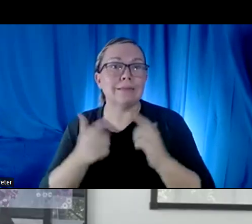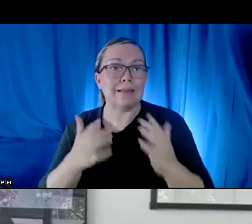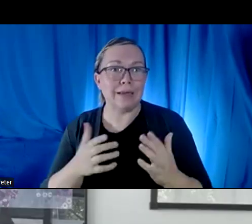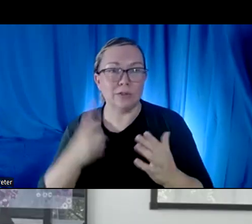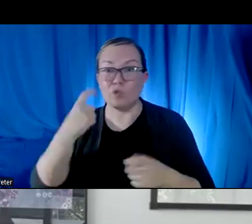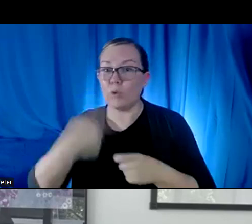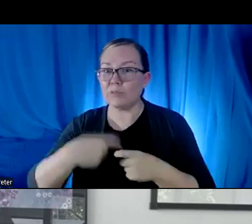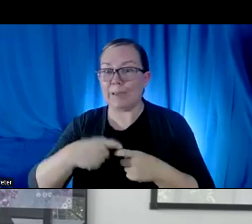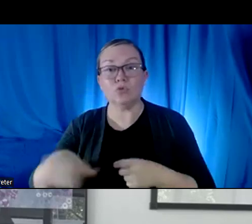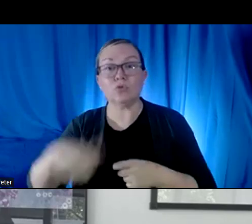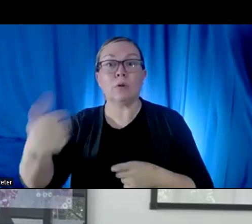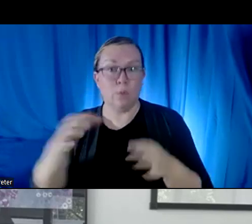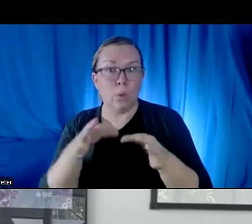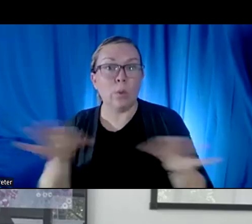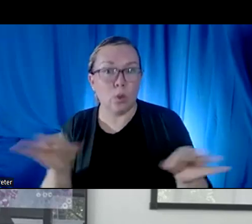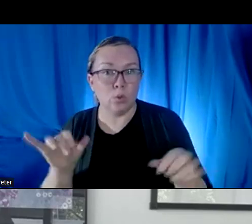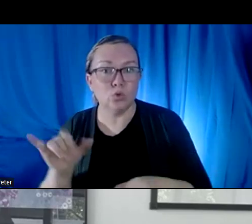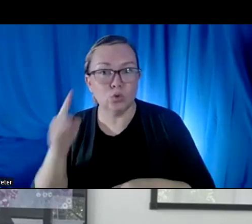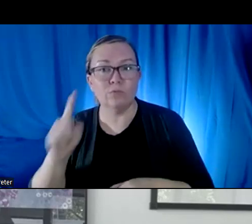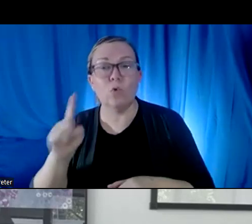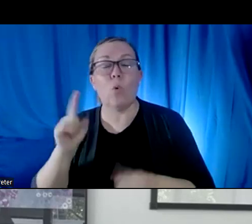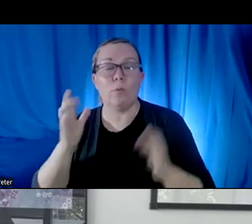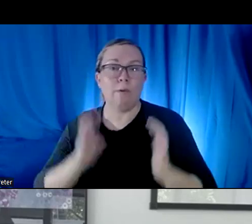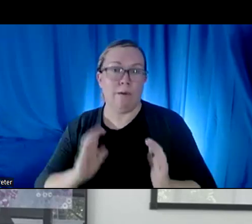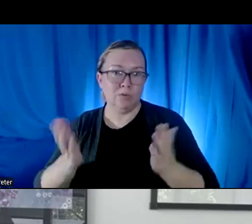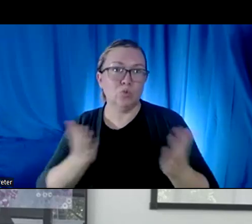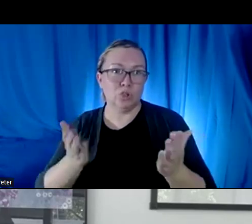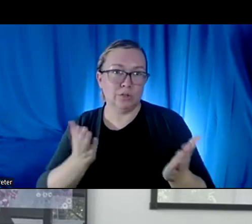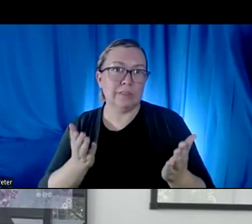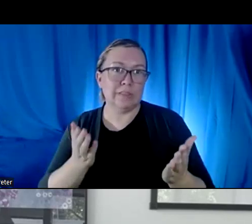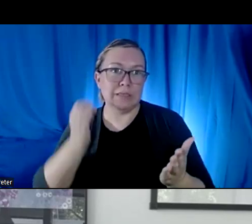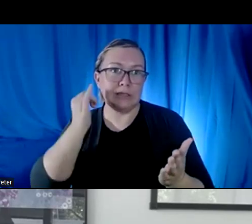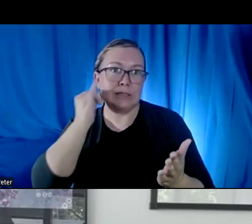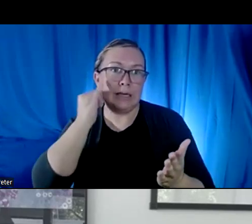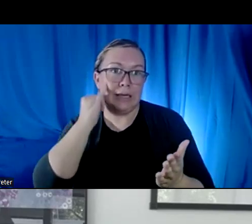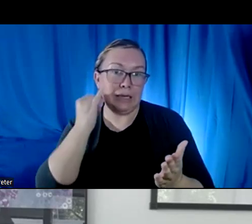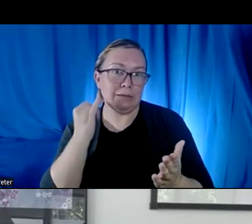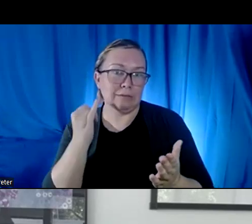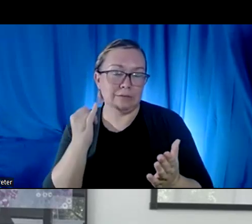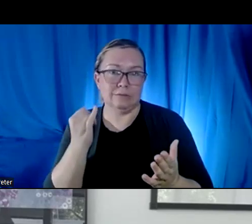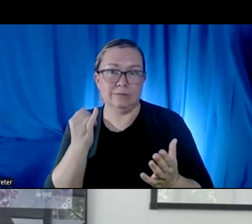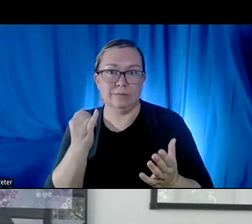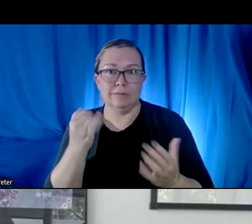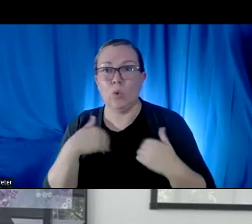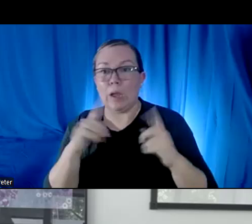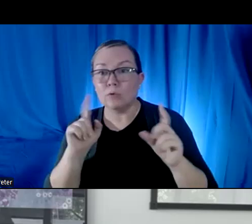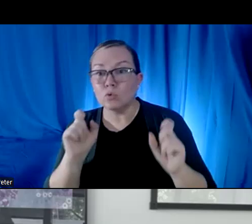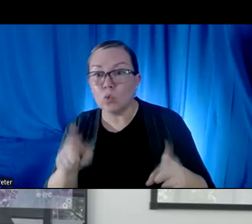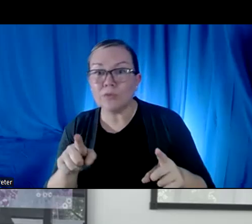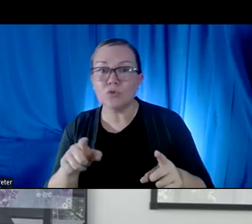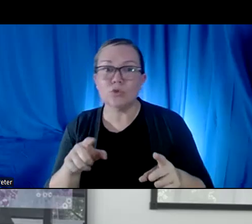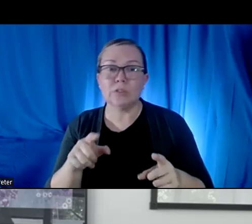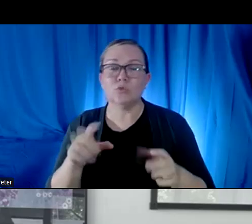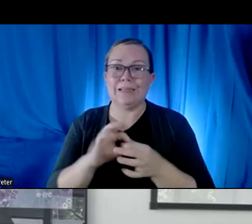but multiple languages from our customer service line that I mentioned earlier, if you're wanting to have questions answered about the ABLE